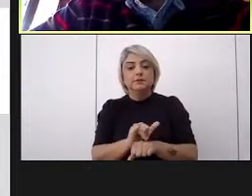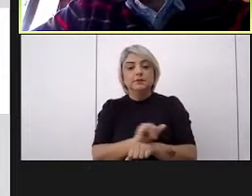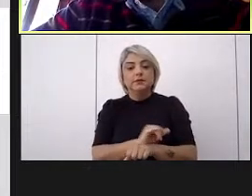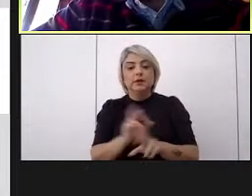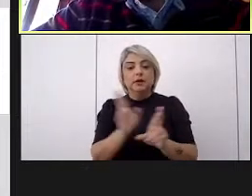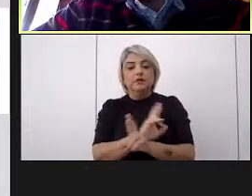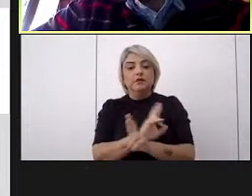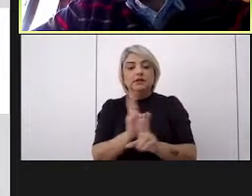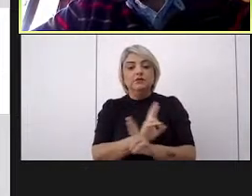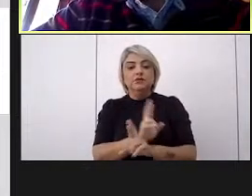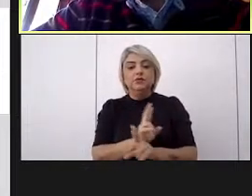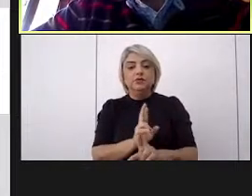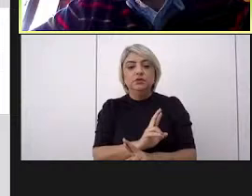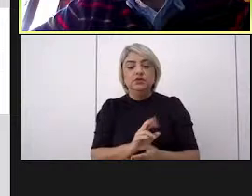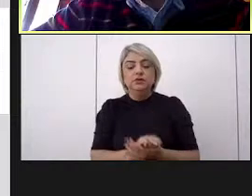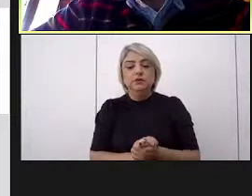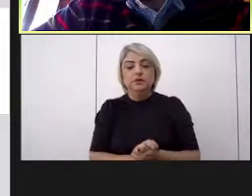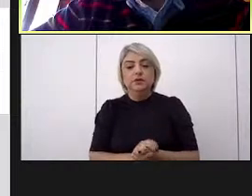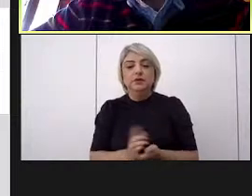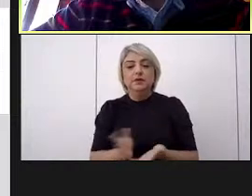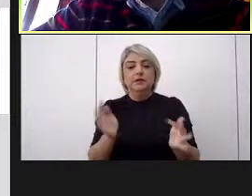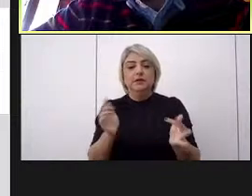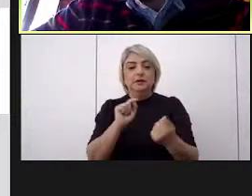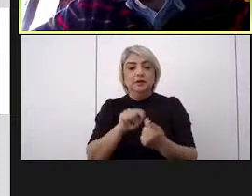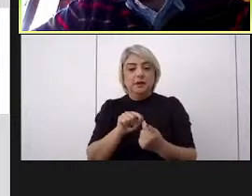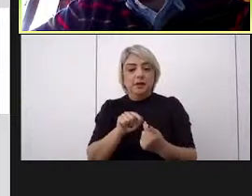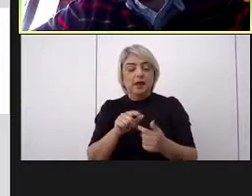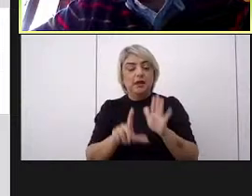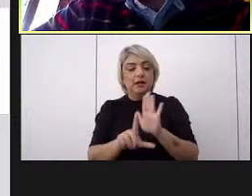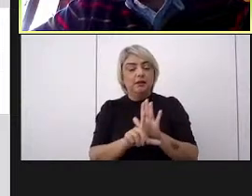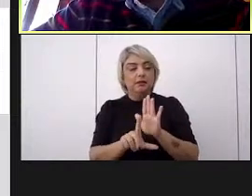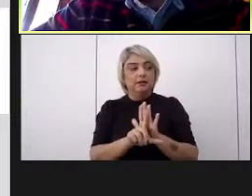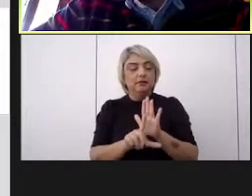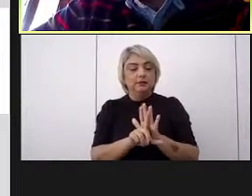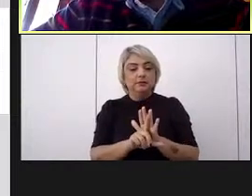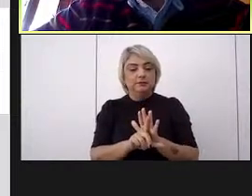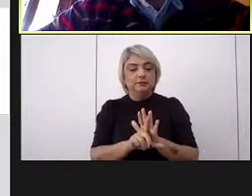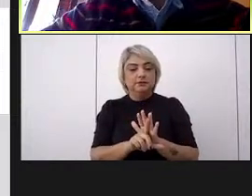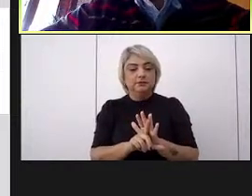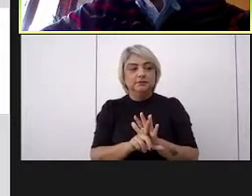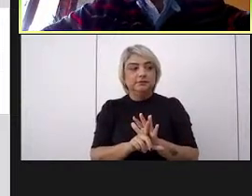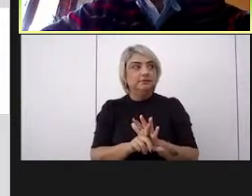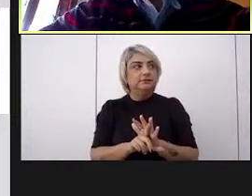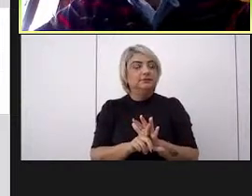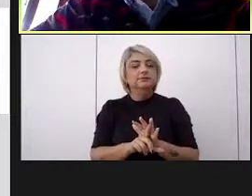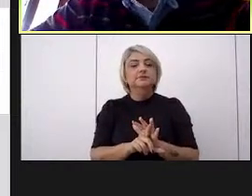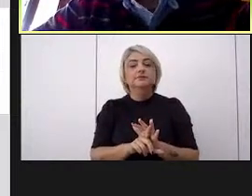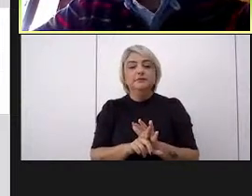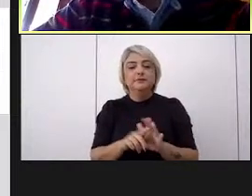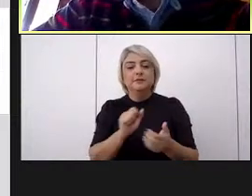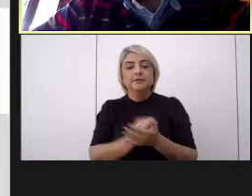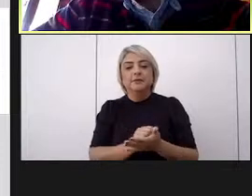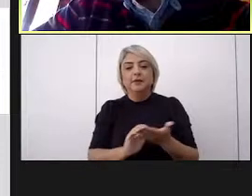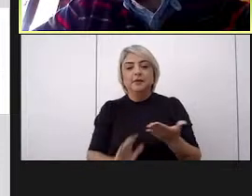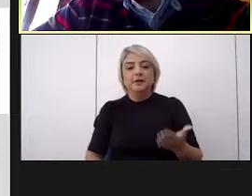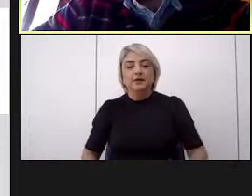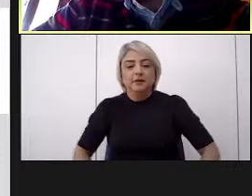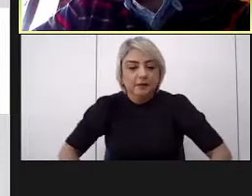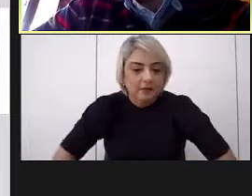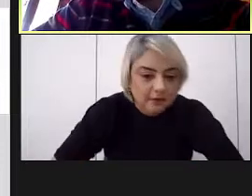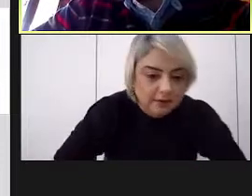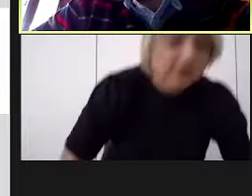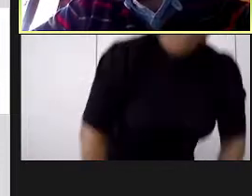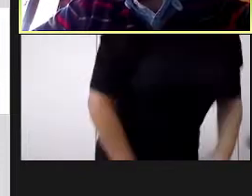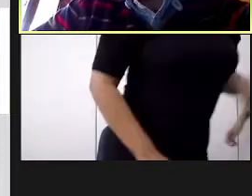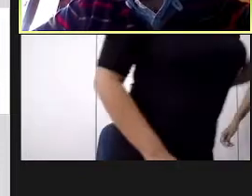Finally, the law is also a product of public action. Public policy often consists in granting rights